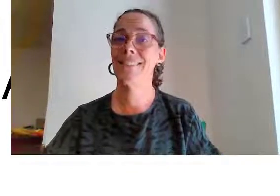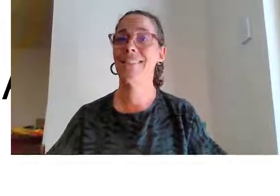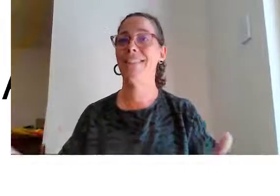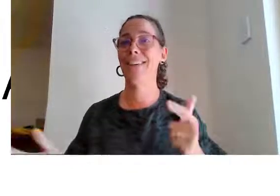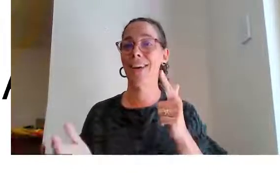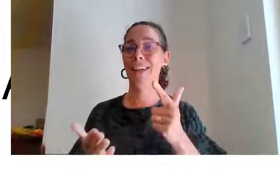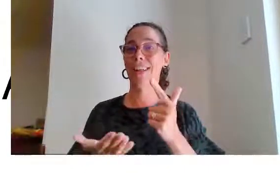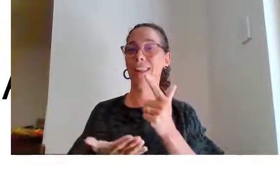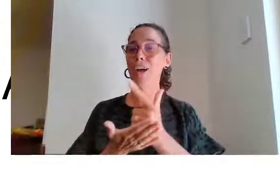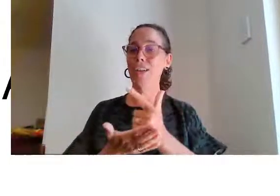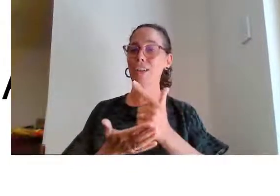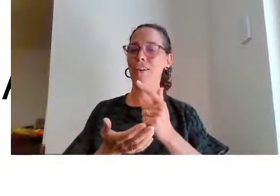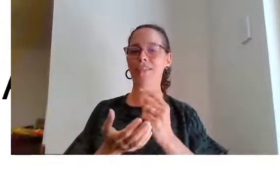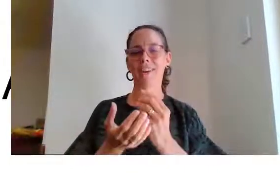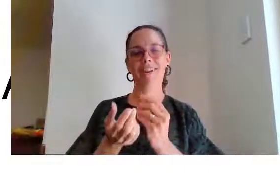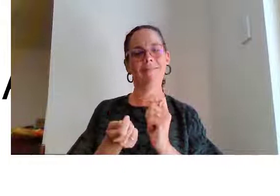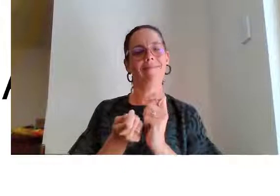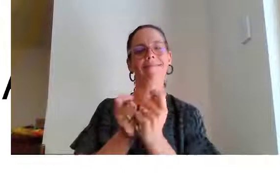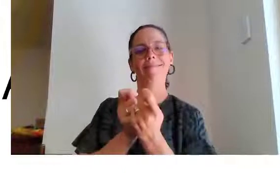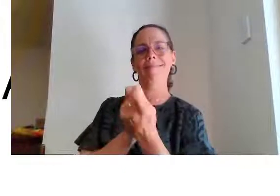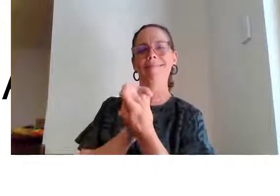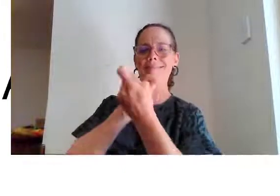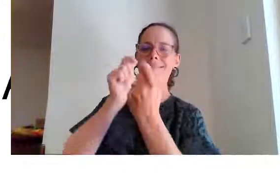fact using the correct English word.